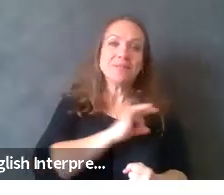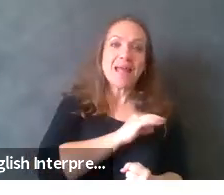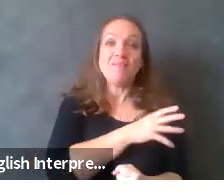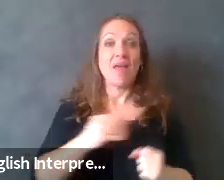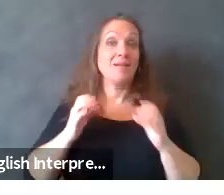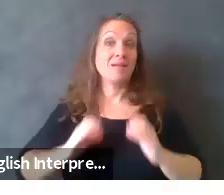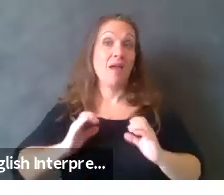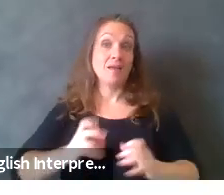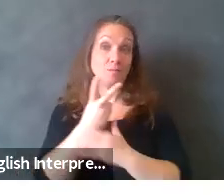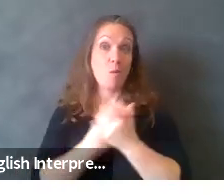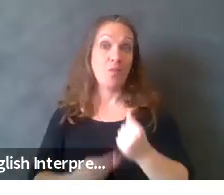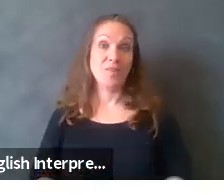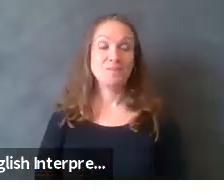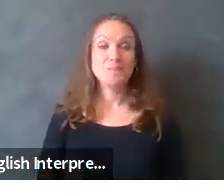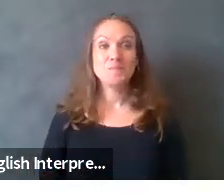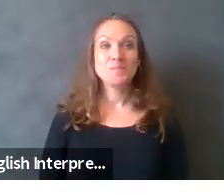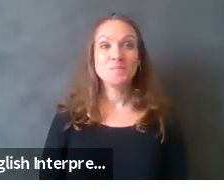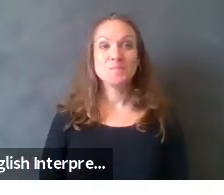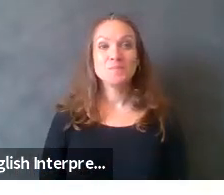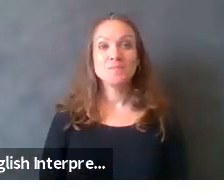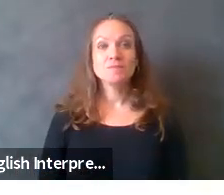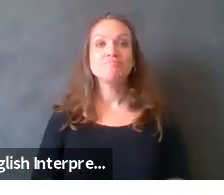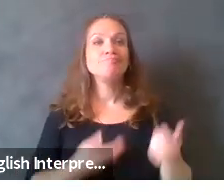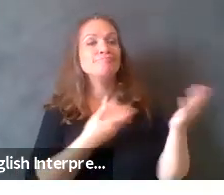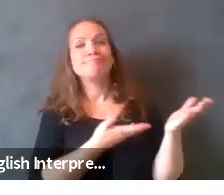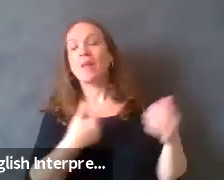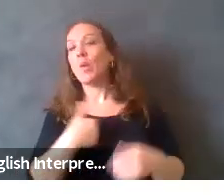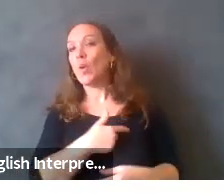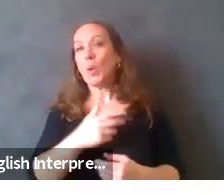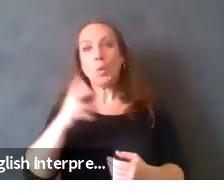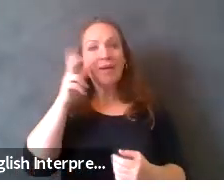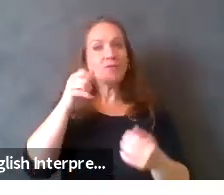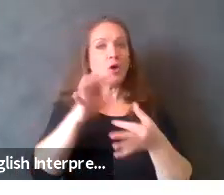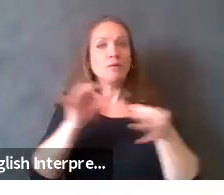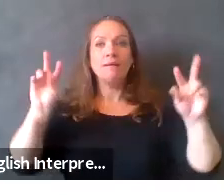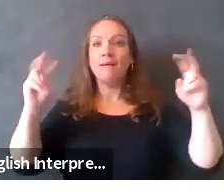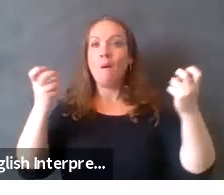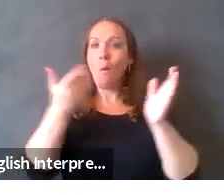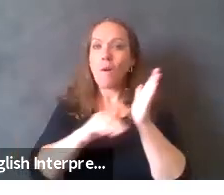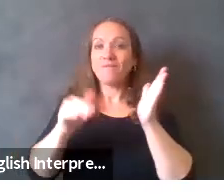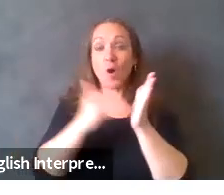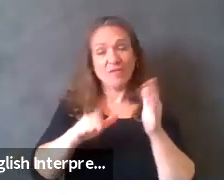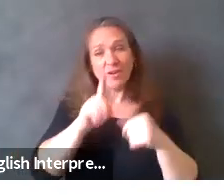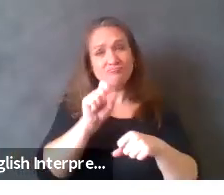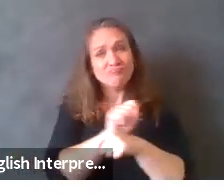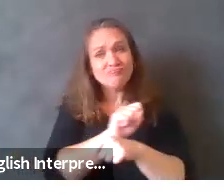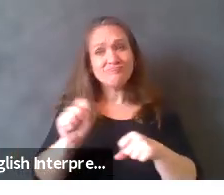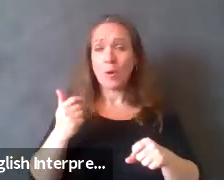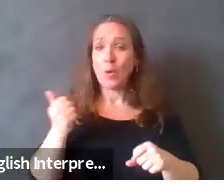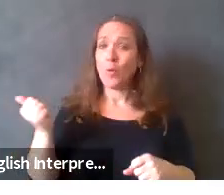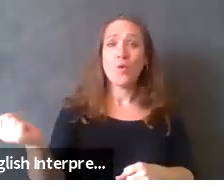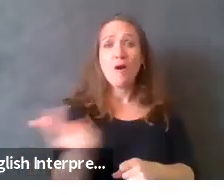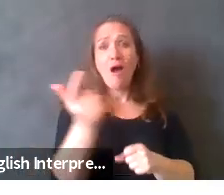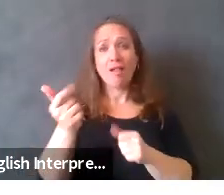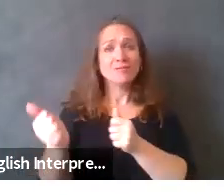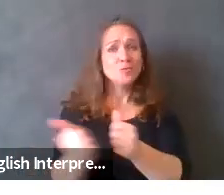Next slide, please. So we've heard this over and over again. We are all in this together, but it couldn't be more true.